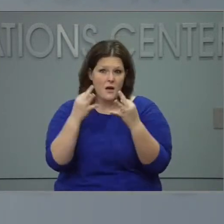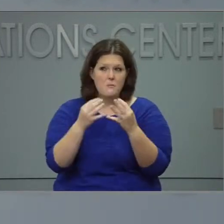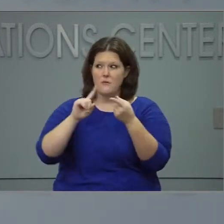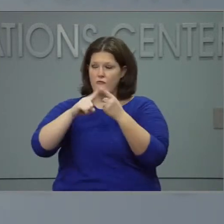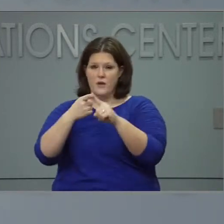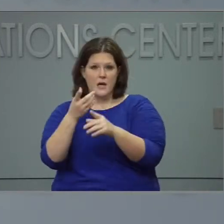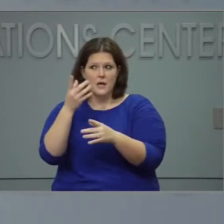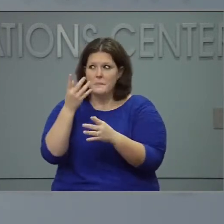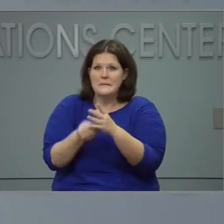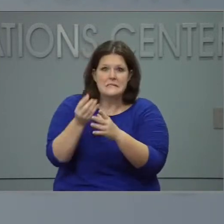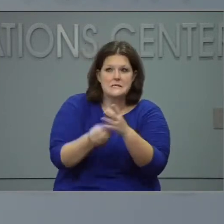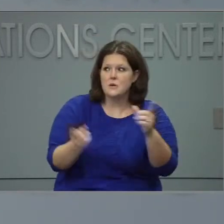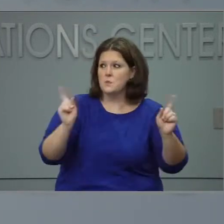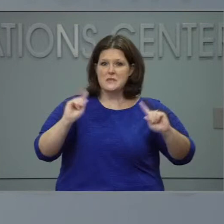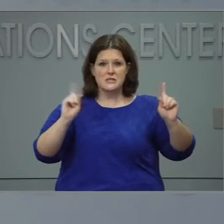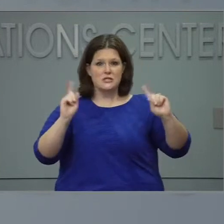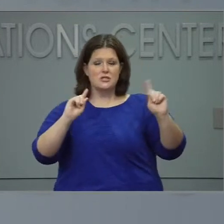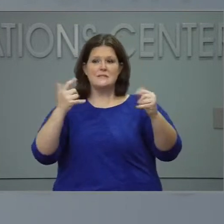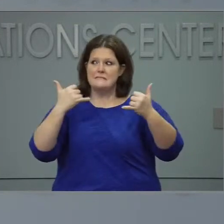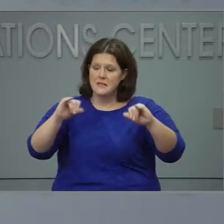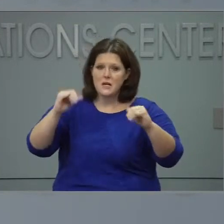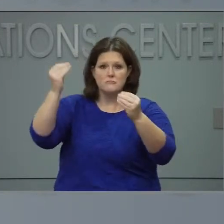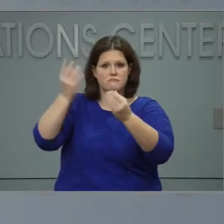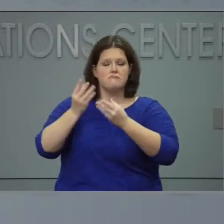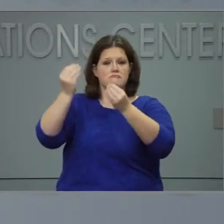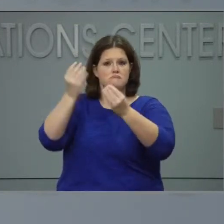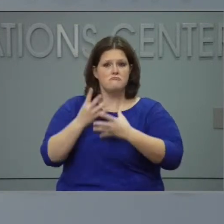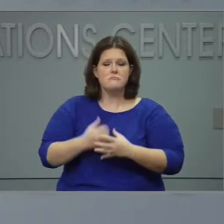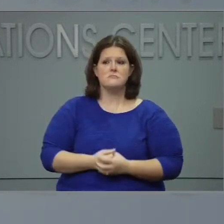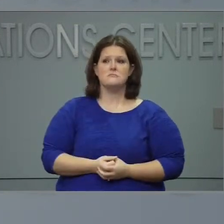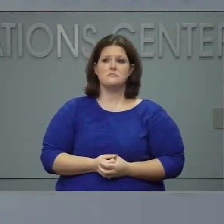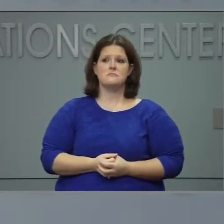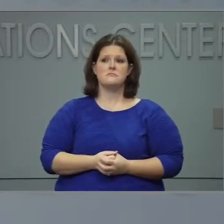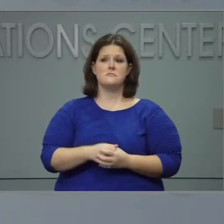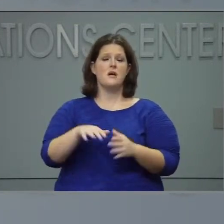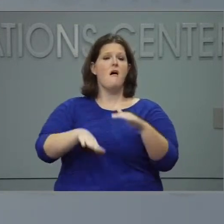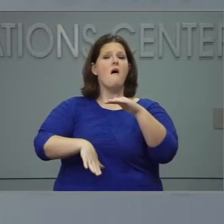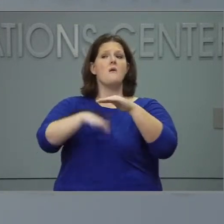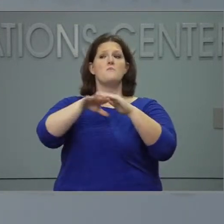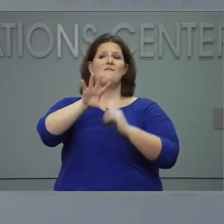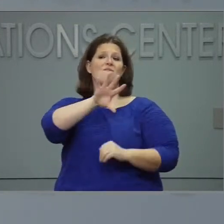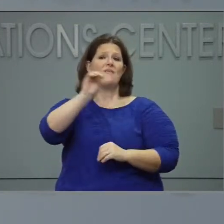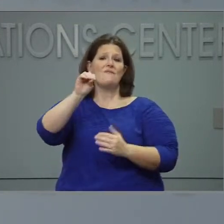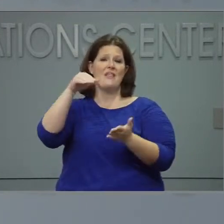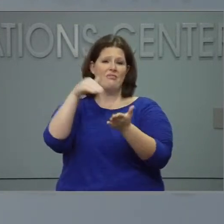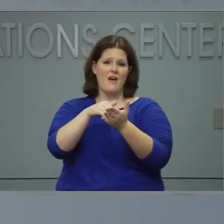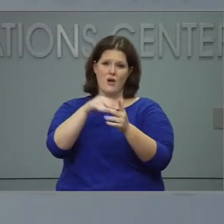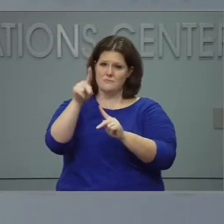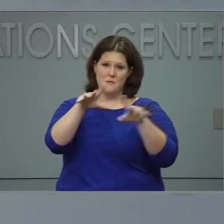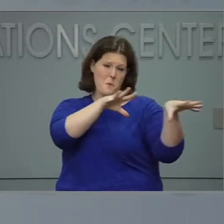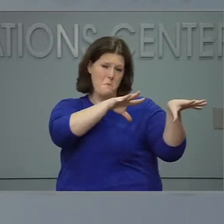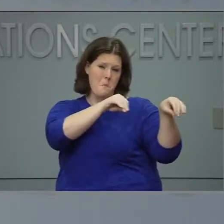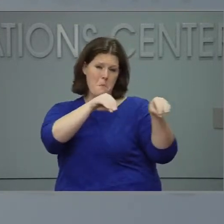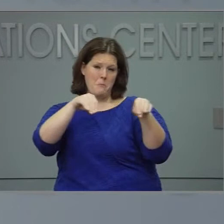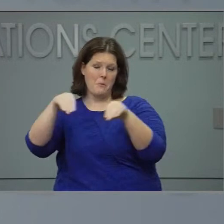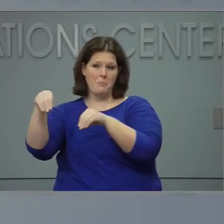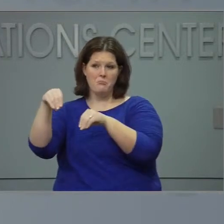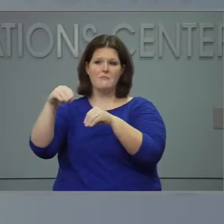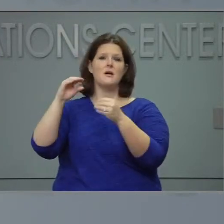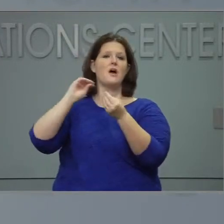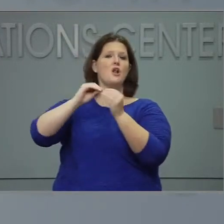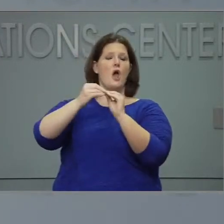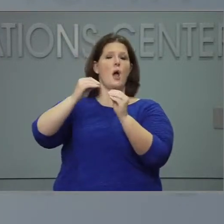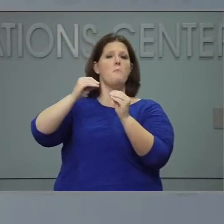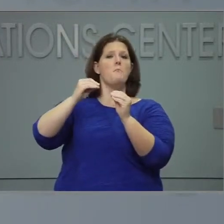today. Up to 50,000 people lost power during the storms, and now that number has been reduced to 11,600